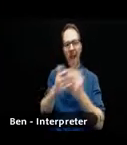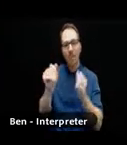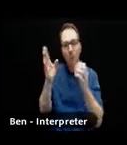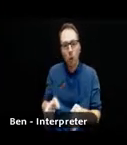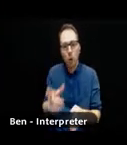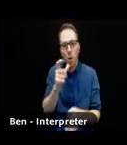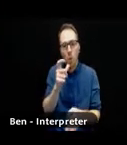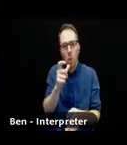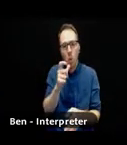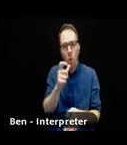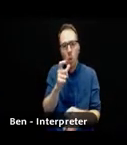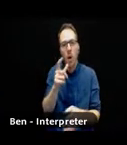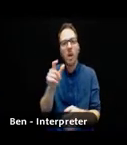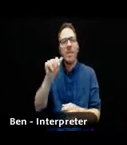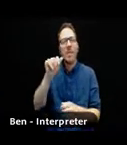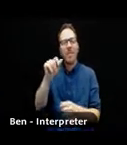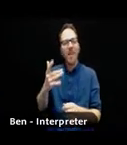who suffered harm.